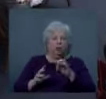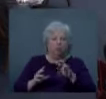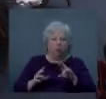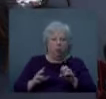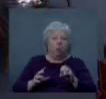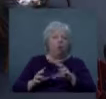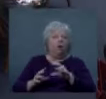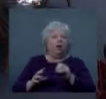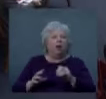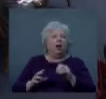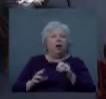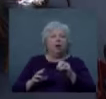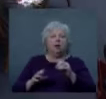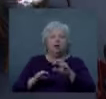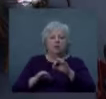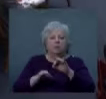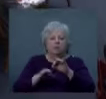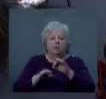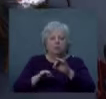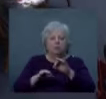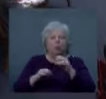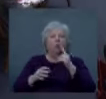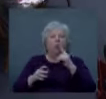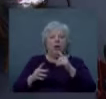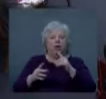employee agreement that was voted upon in December